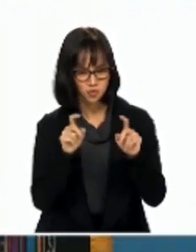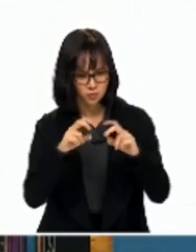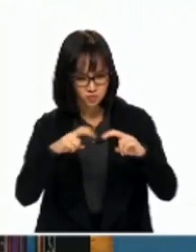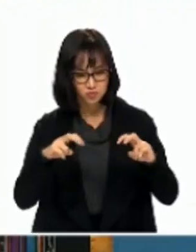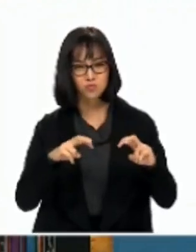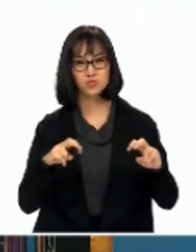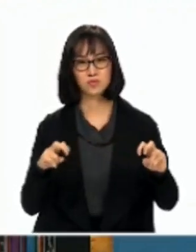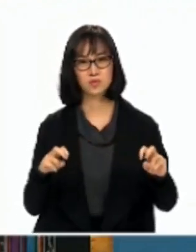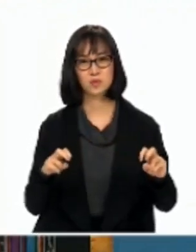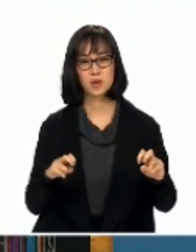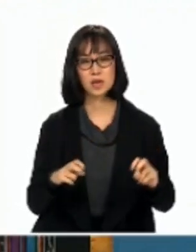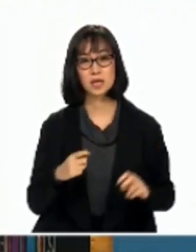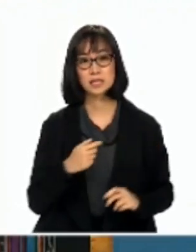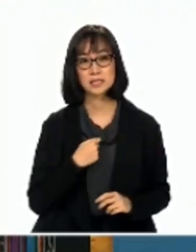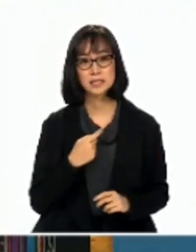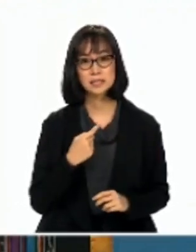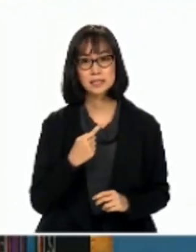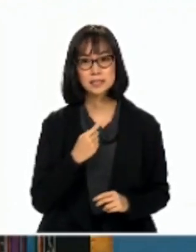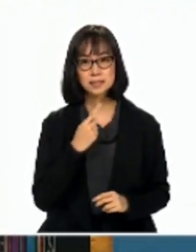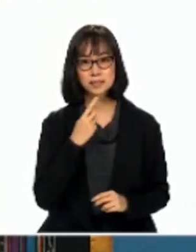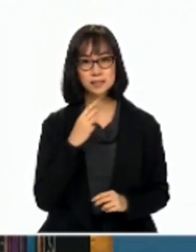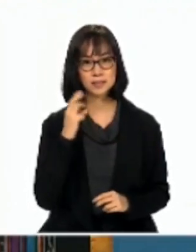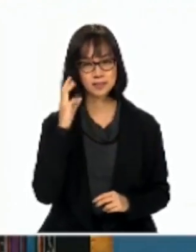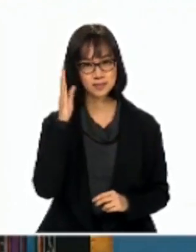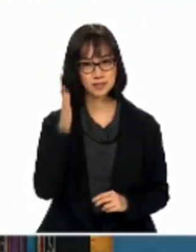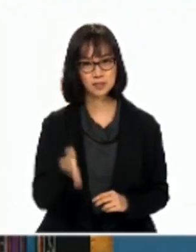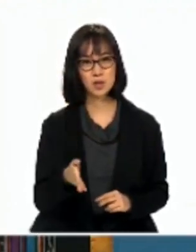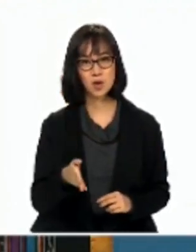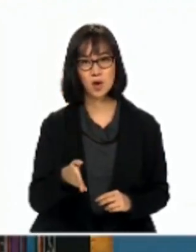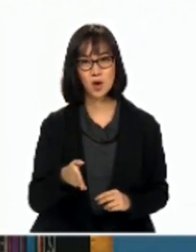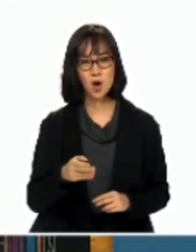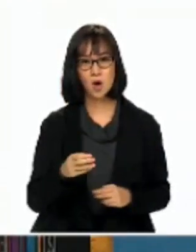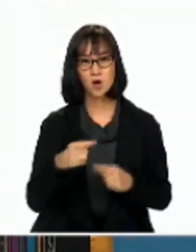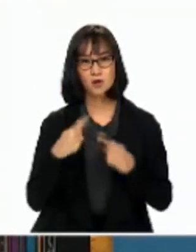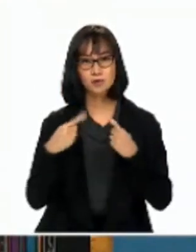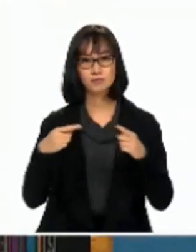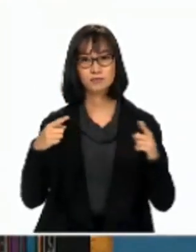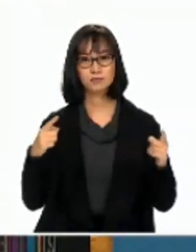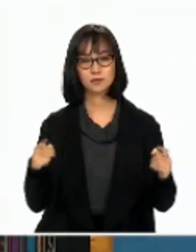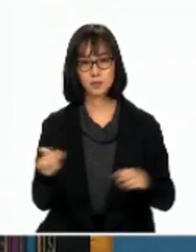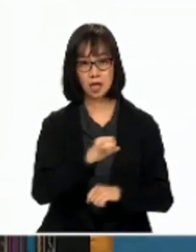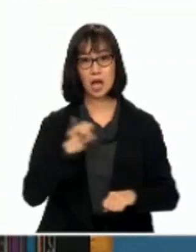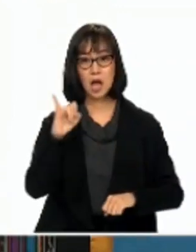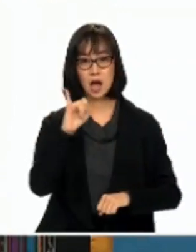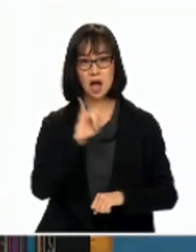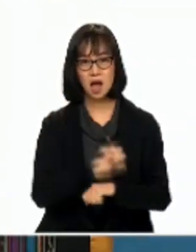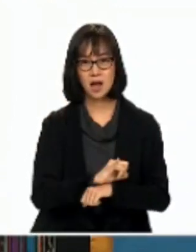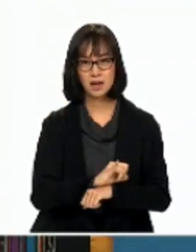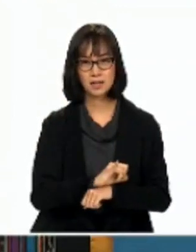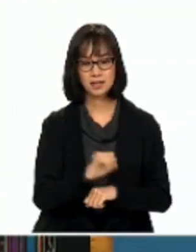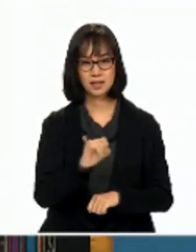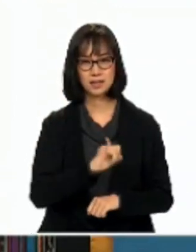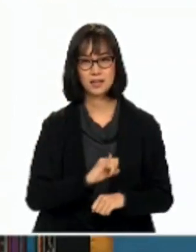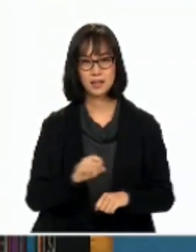because I will declare the whole of the island a land reform